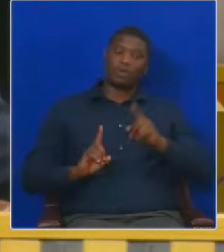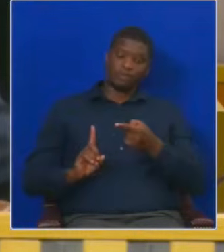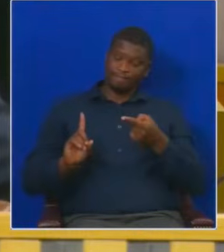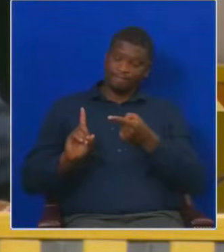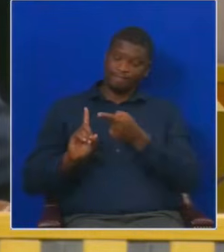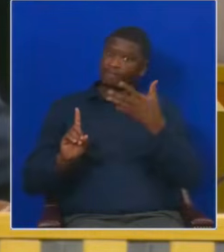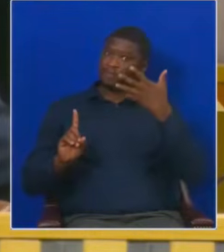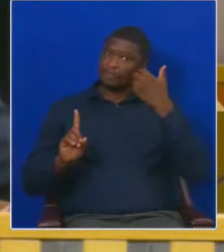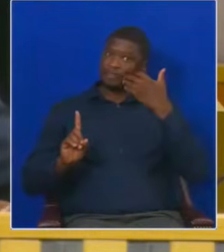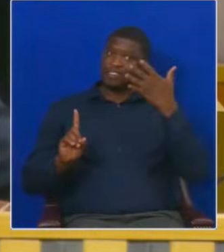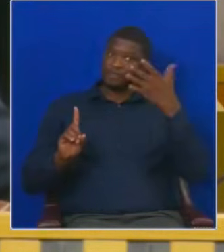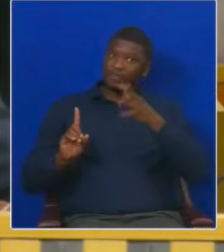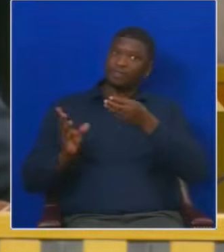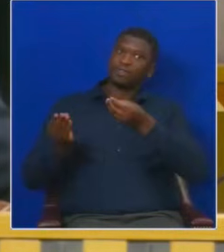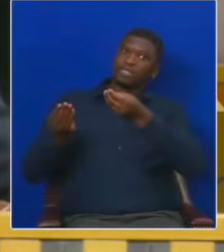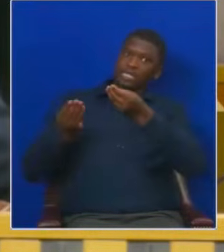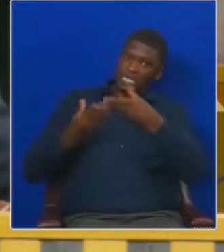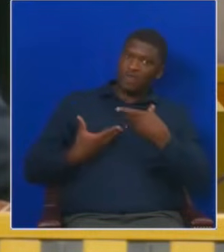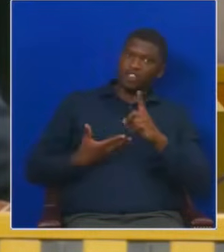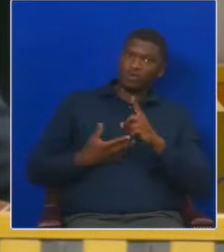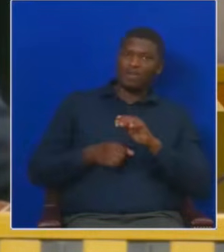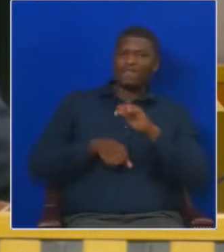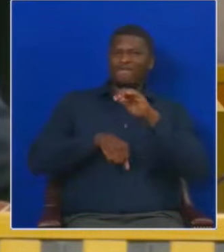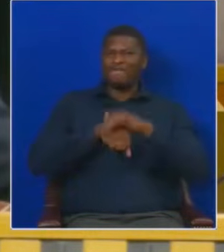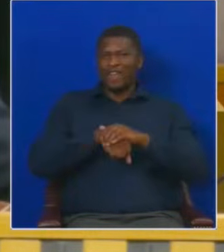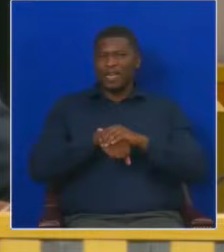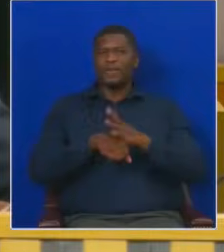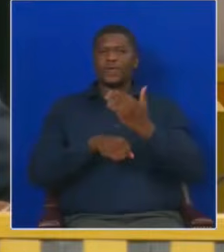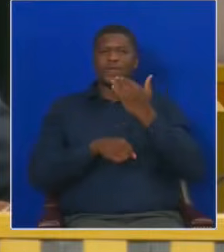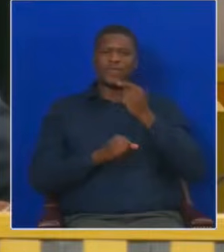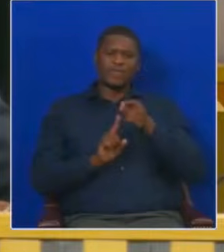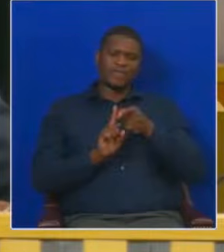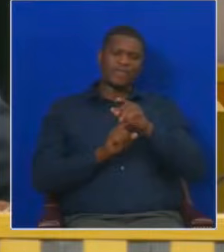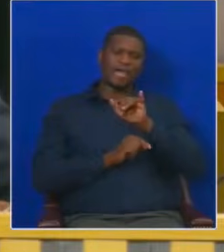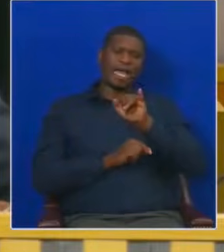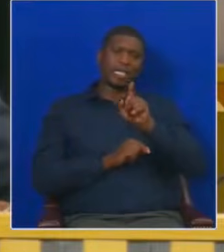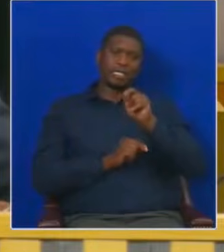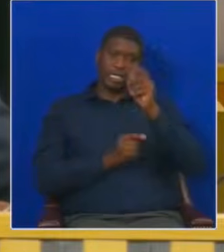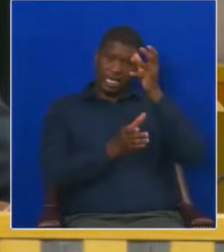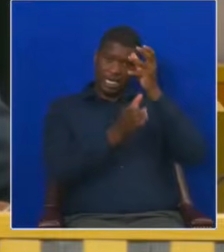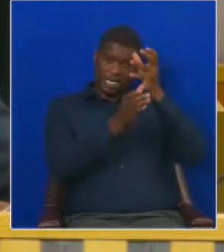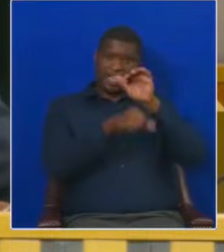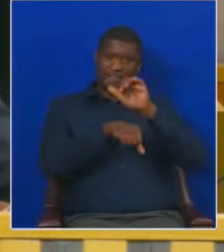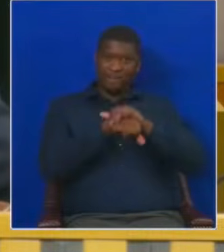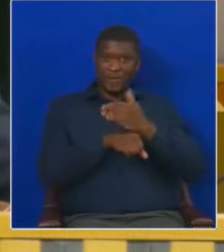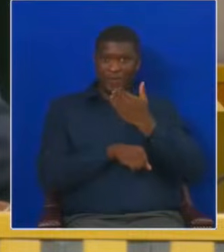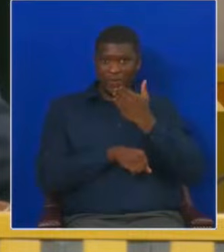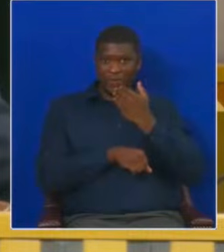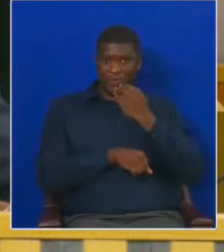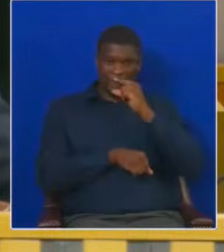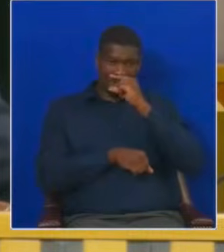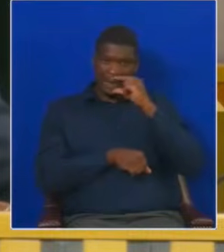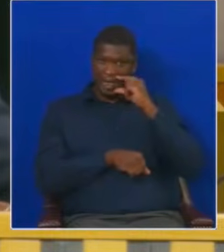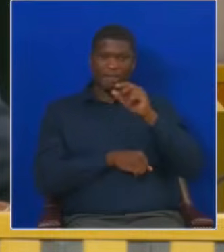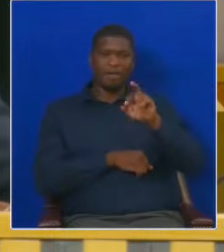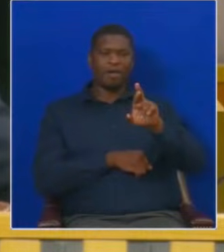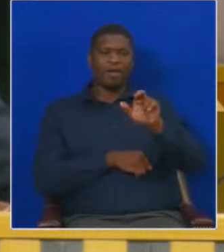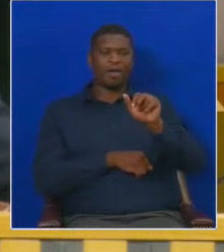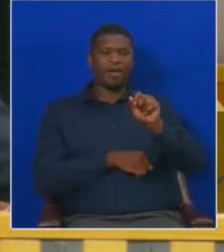us a friend, an IT specialist friend, Mr. Calvin Rafadi,